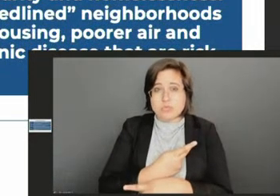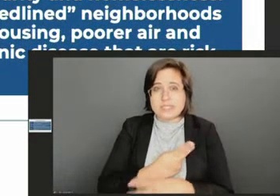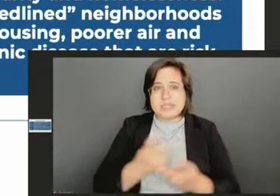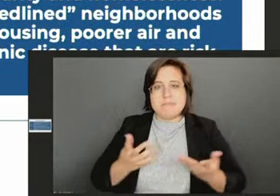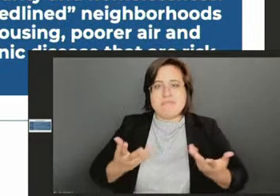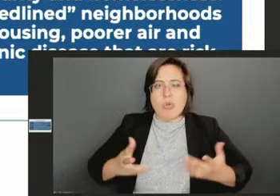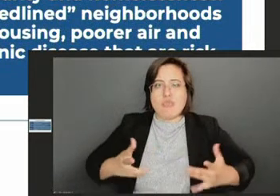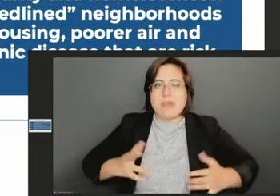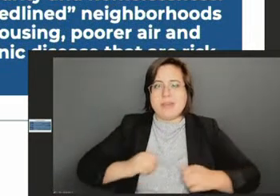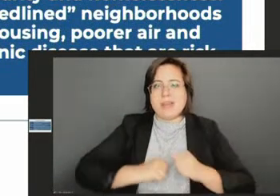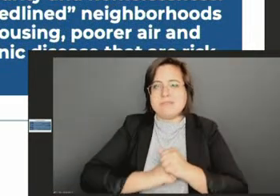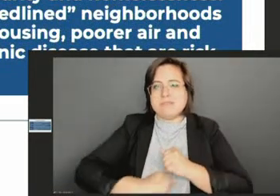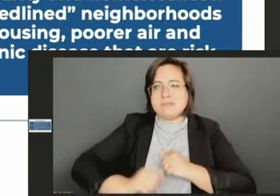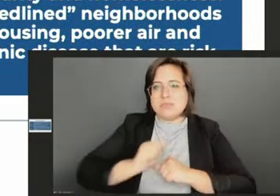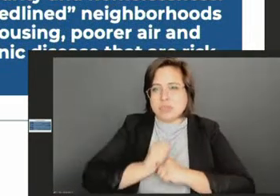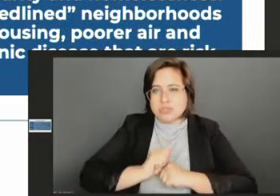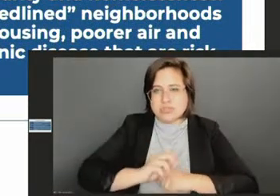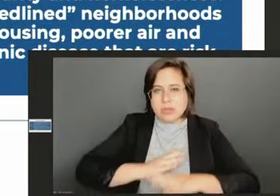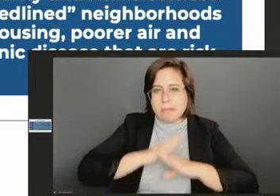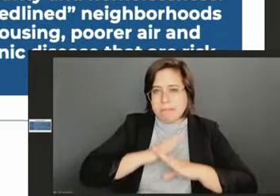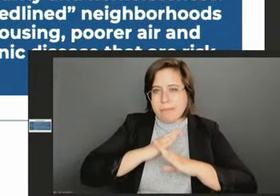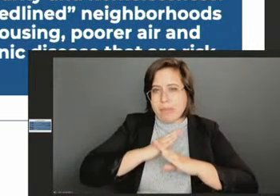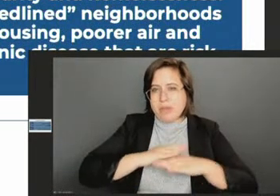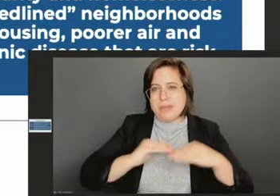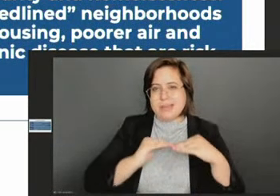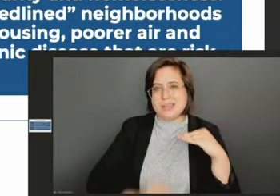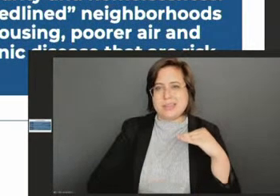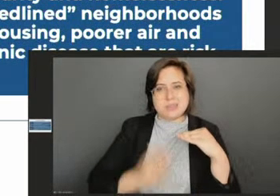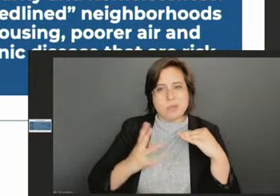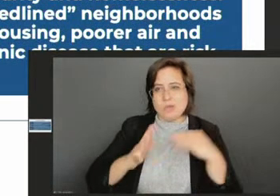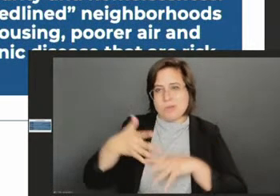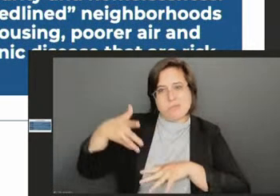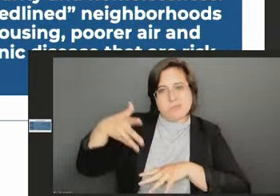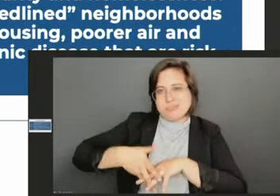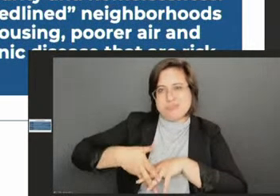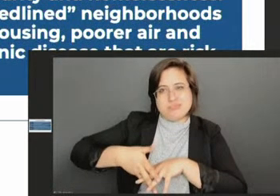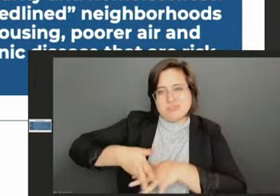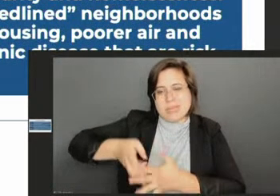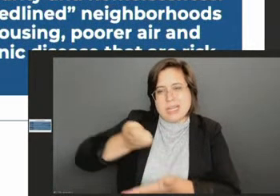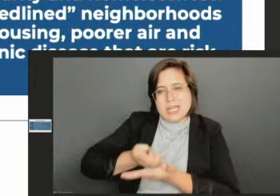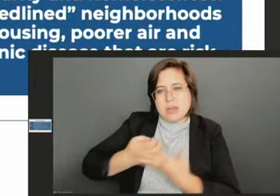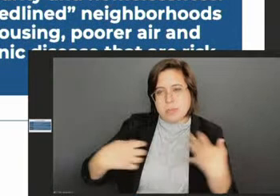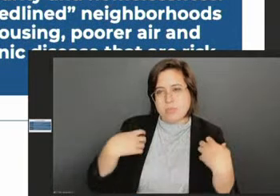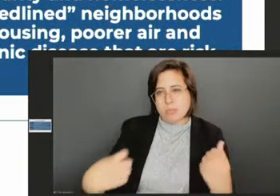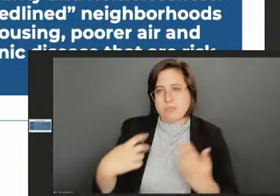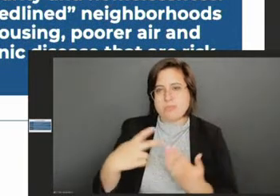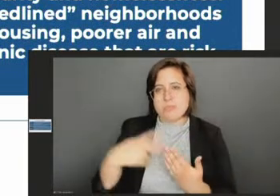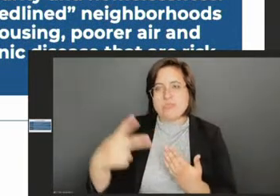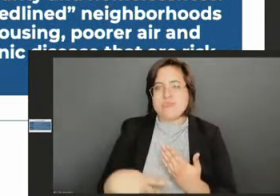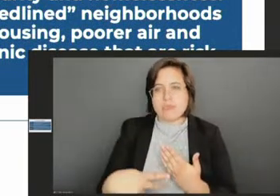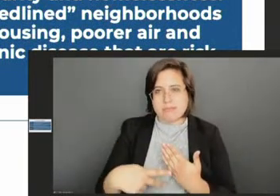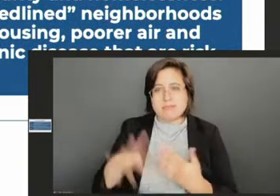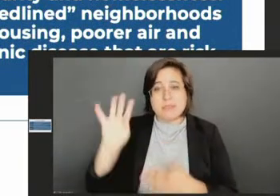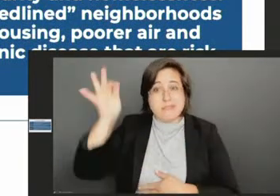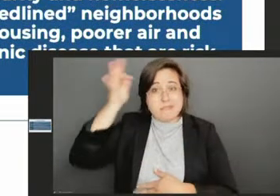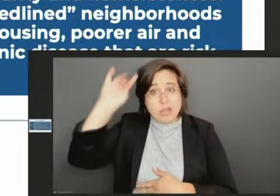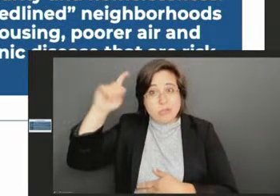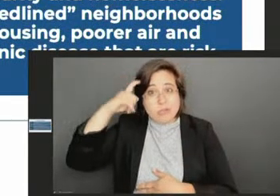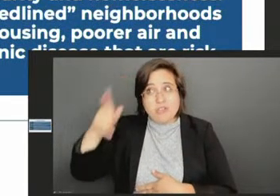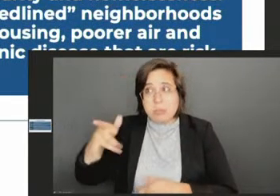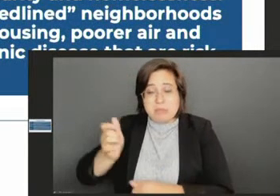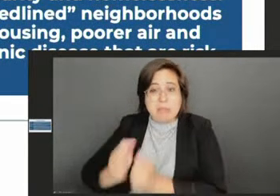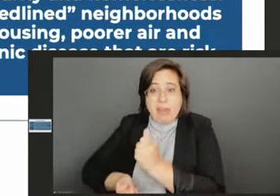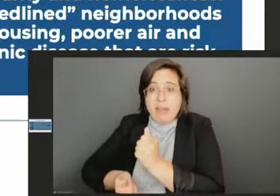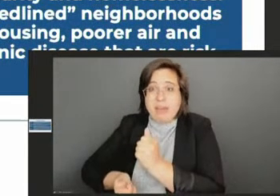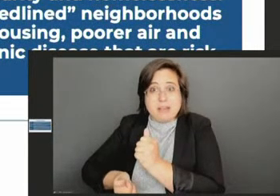barriers and inequities that are built into the economic recovery programs that the federal government passed